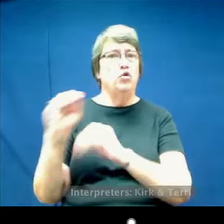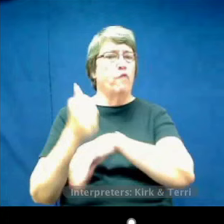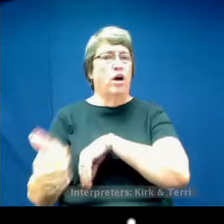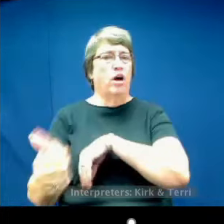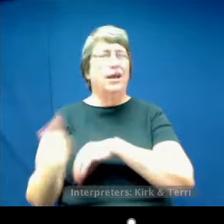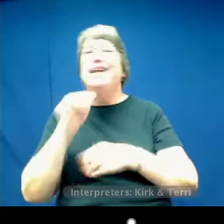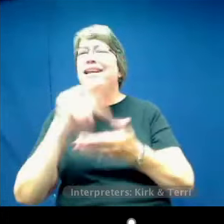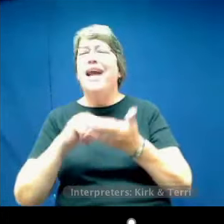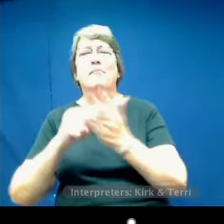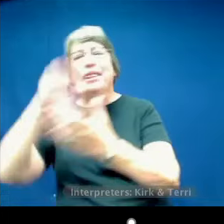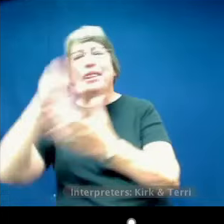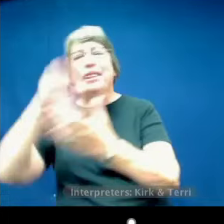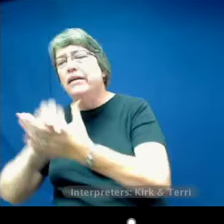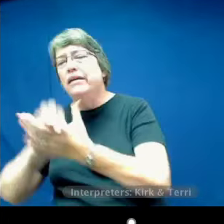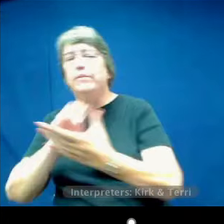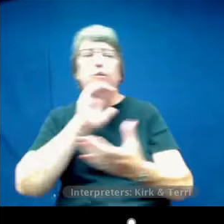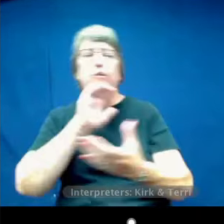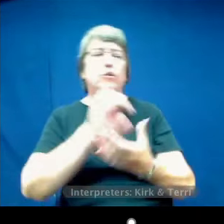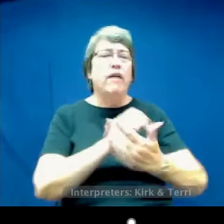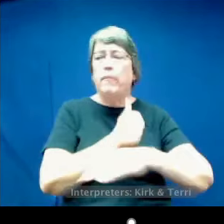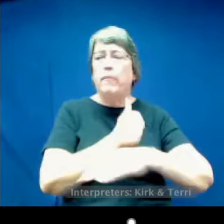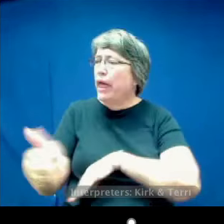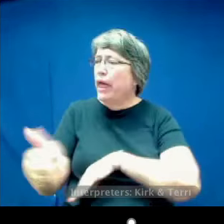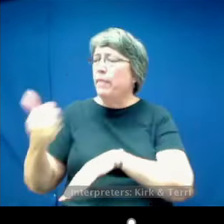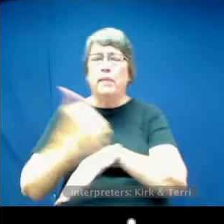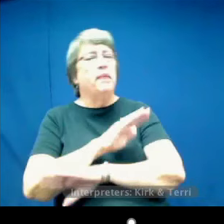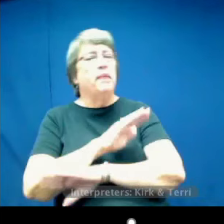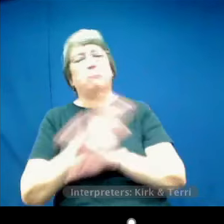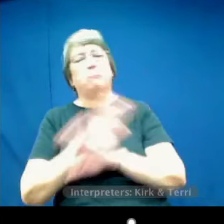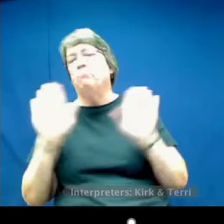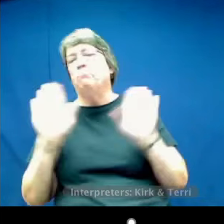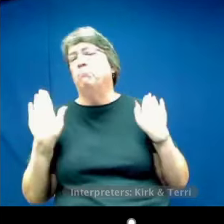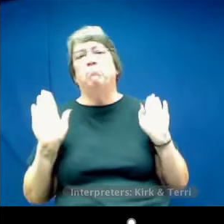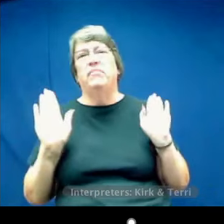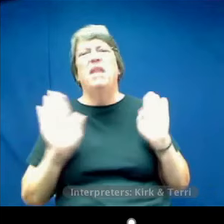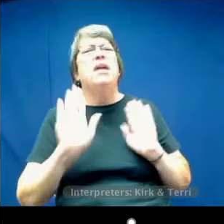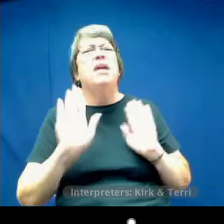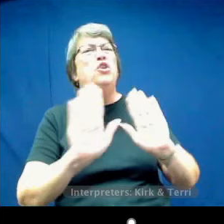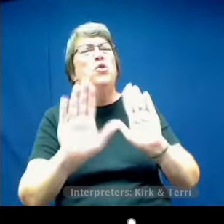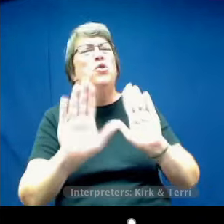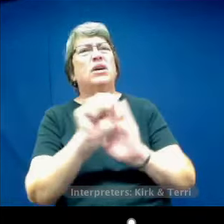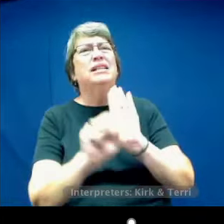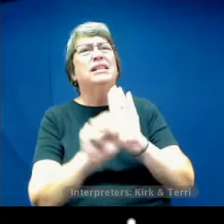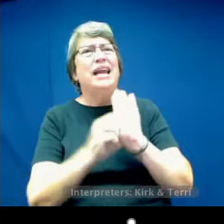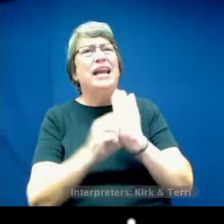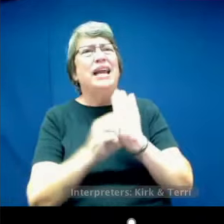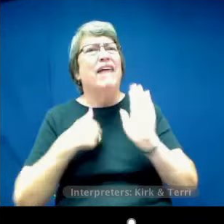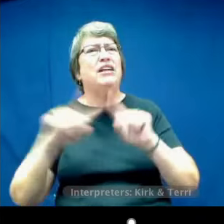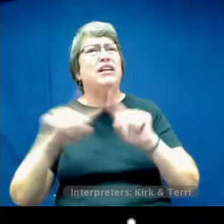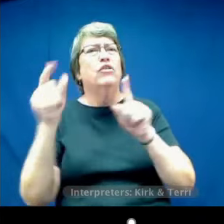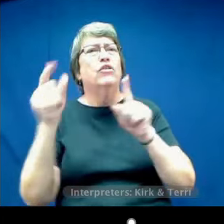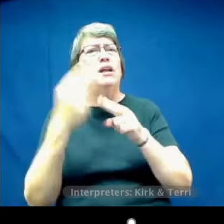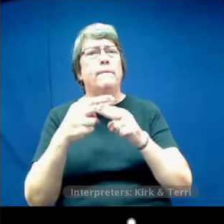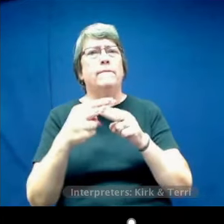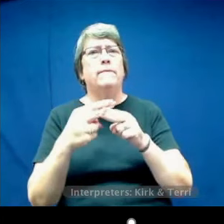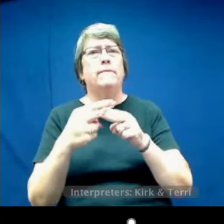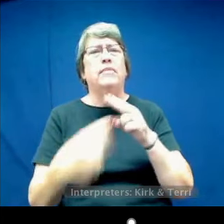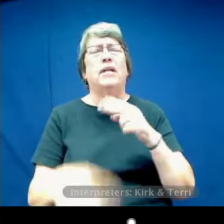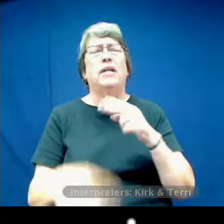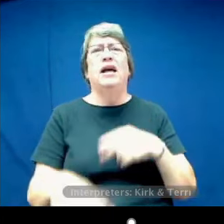a breakdown of the marriage. Your states might call them different things. Maryland calls them a 1-year